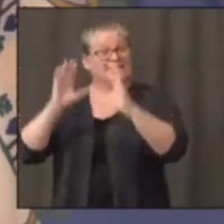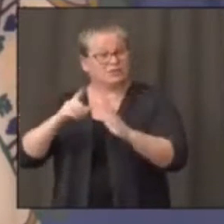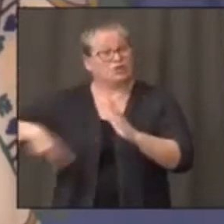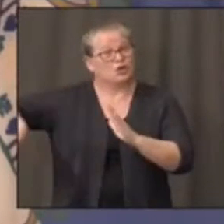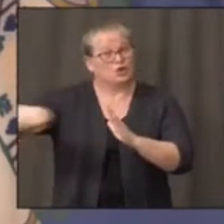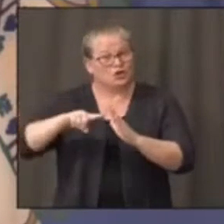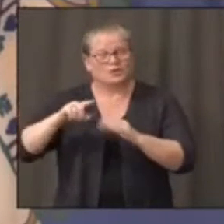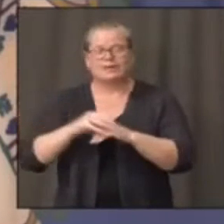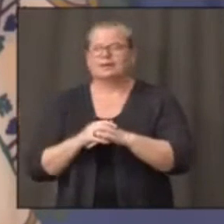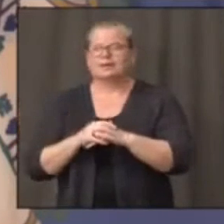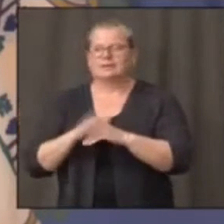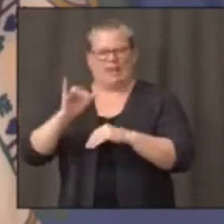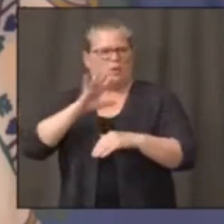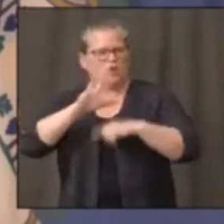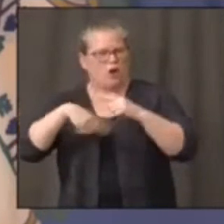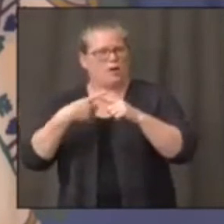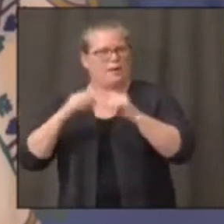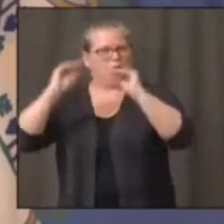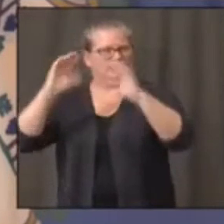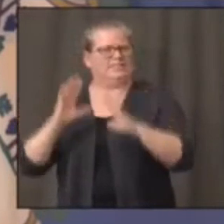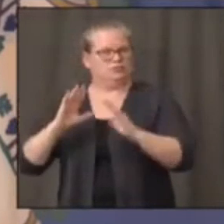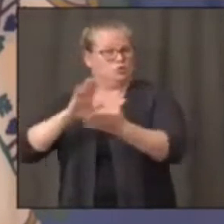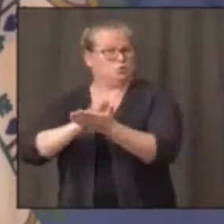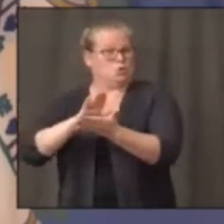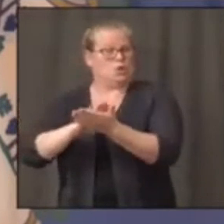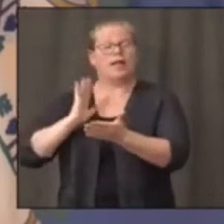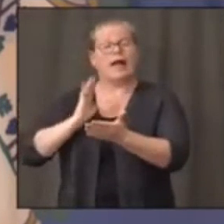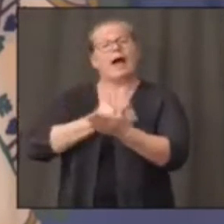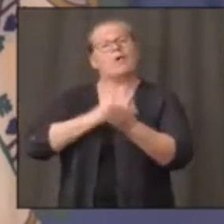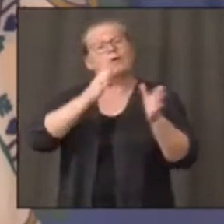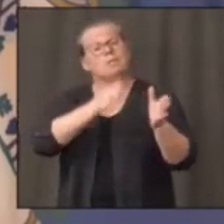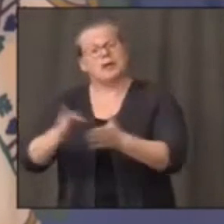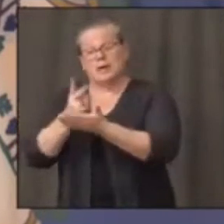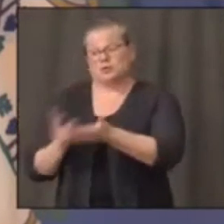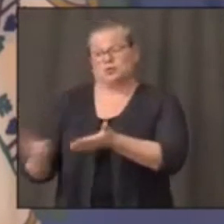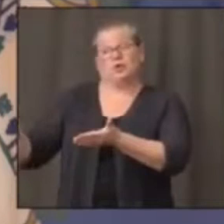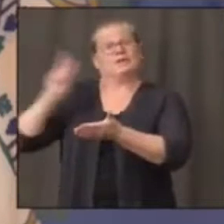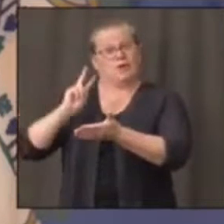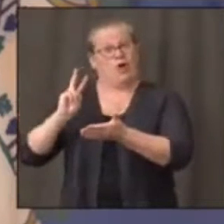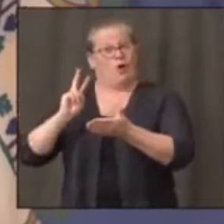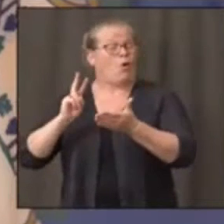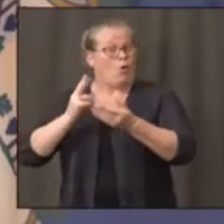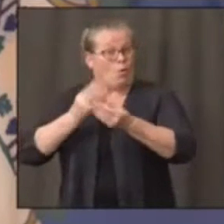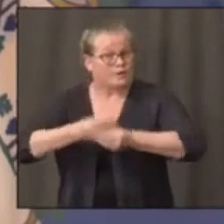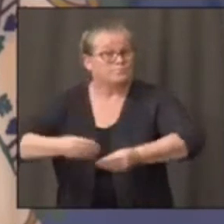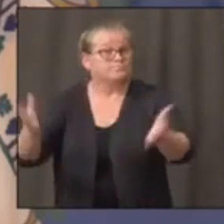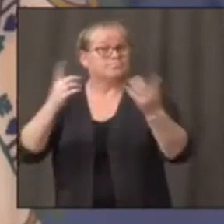plan now, it's well over 2 weeks ago, in terms of how we think we can get back to school